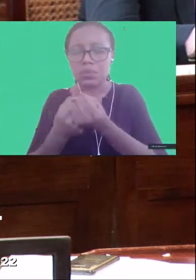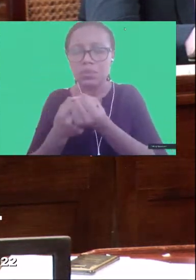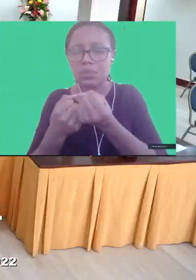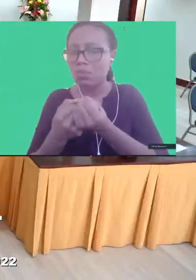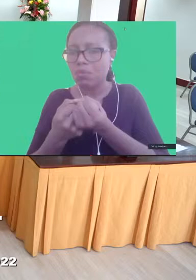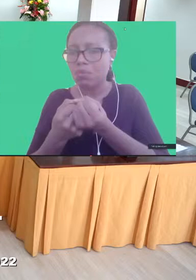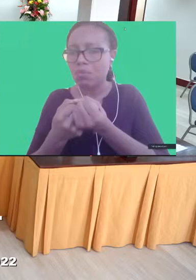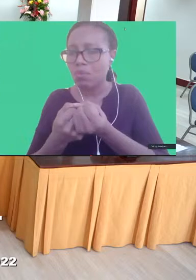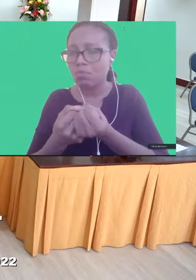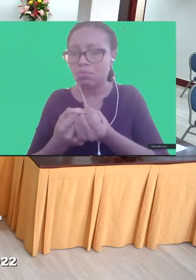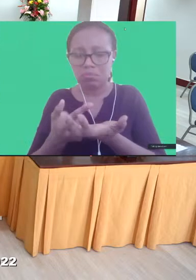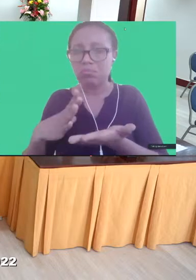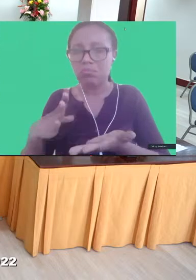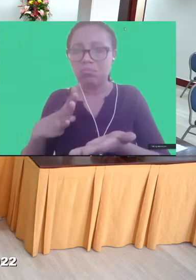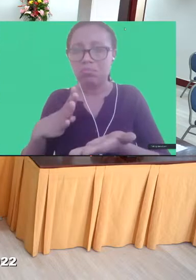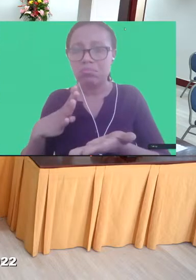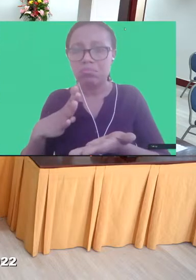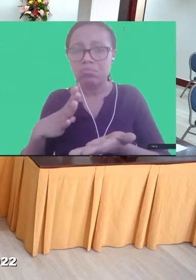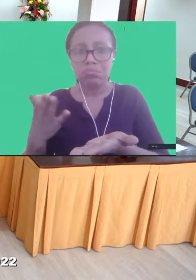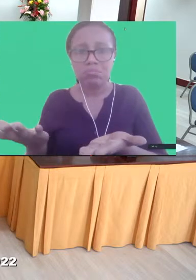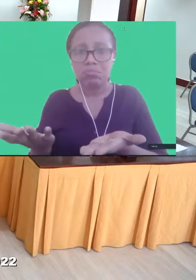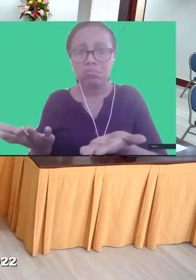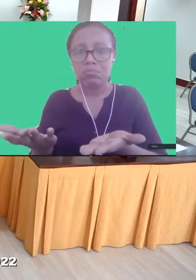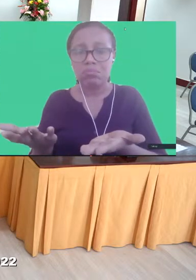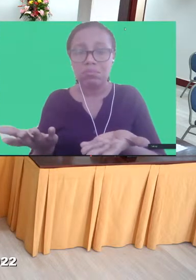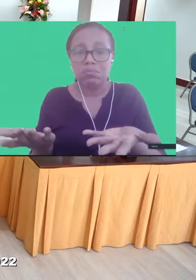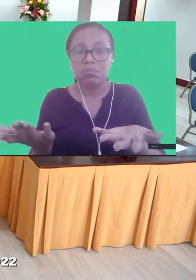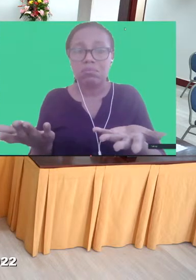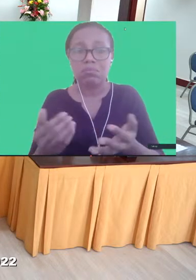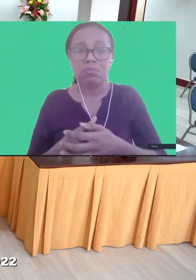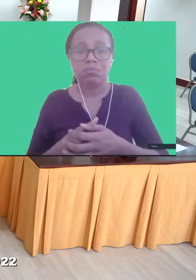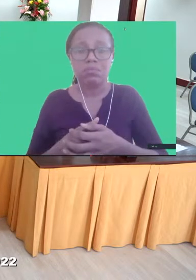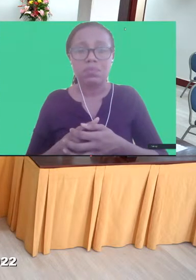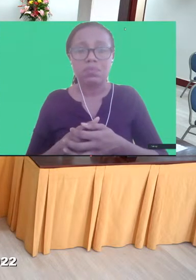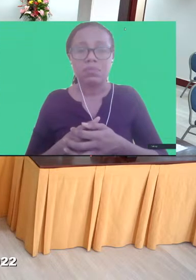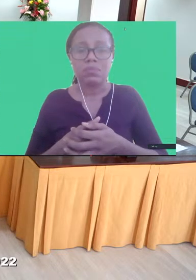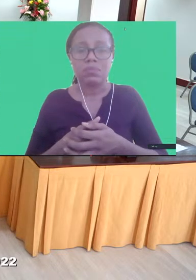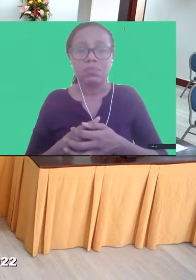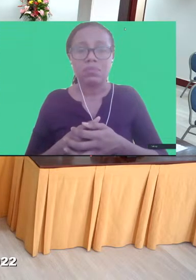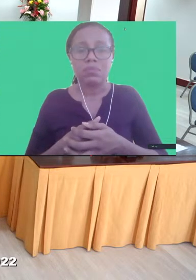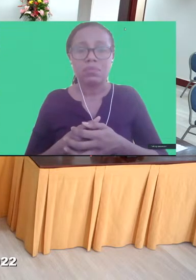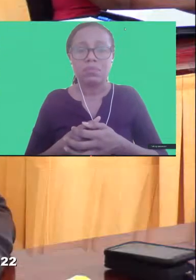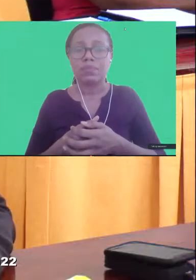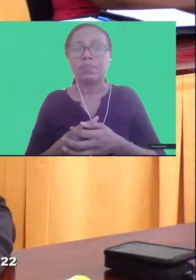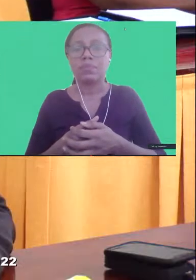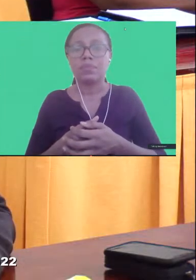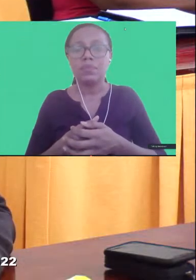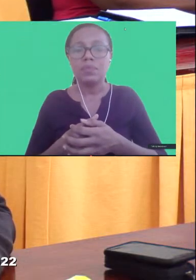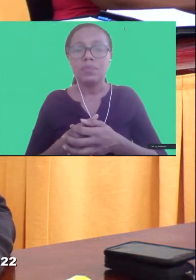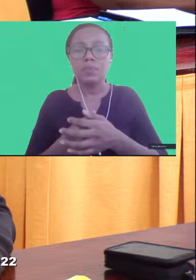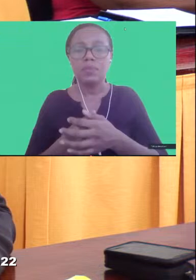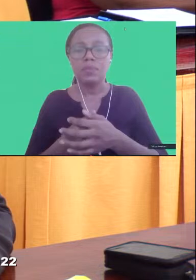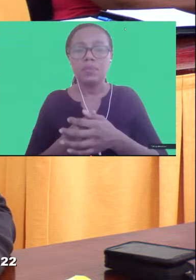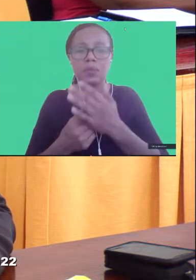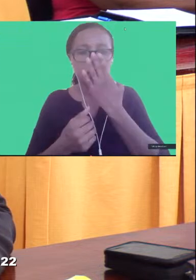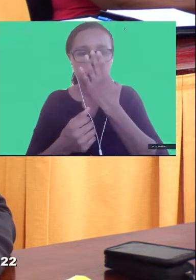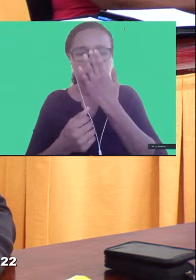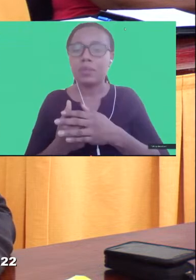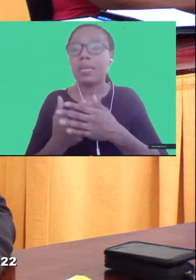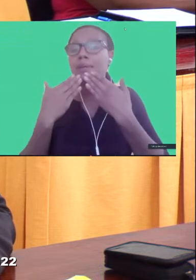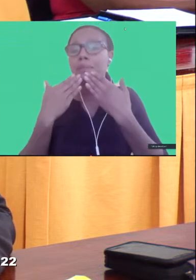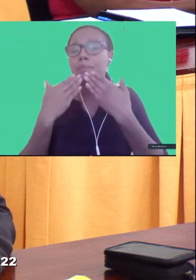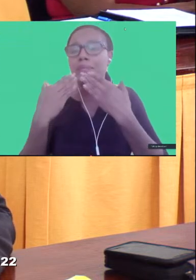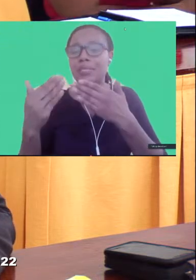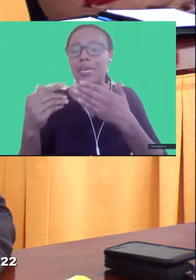I thank the Leader of the Opposition for his question, because it gives us a much needed opportunity to